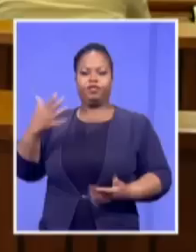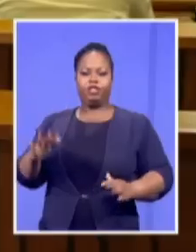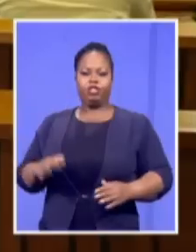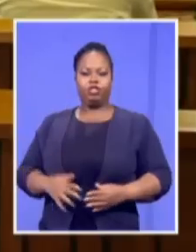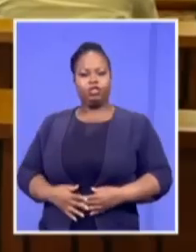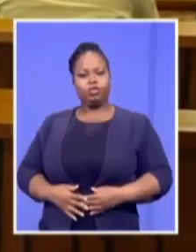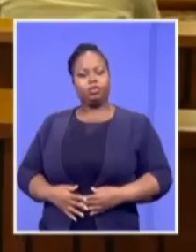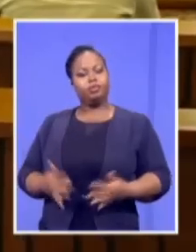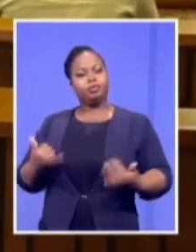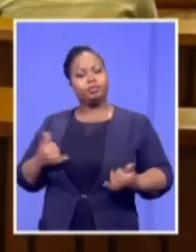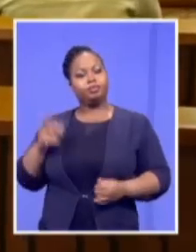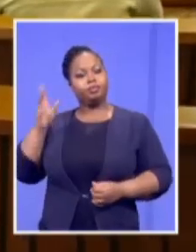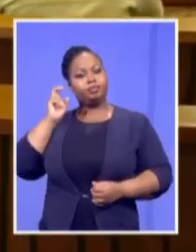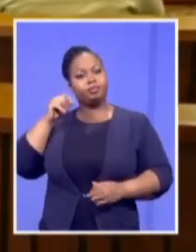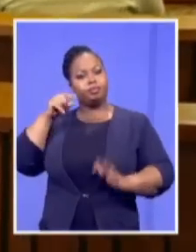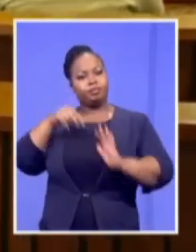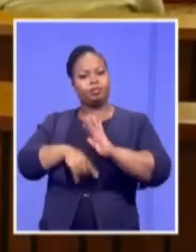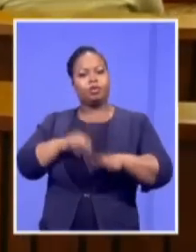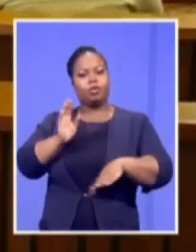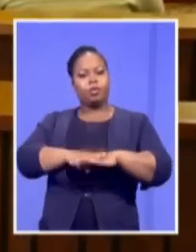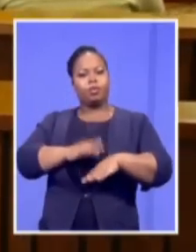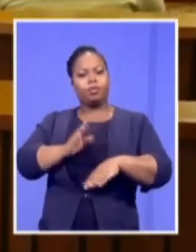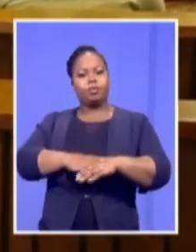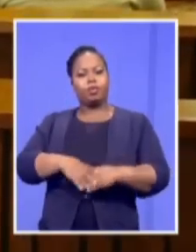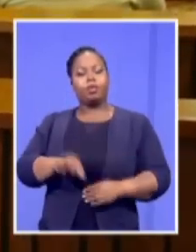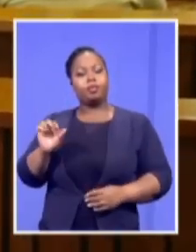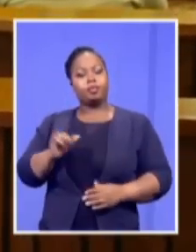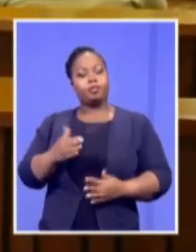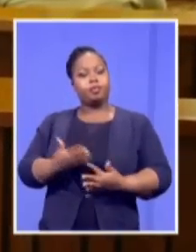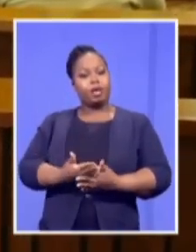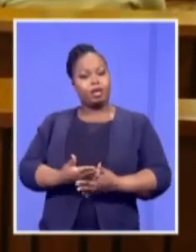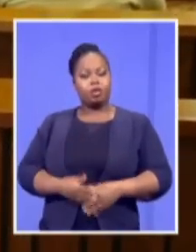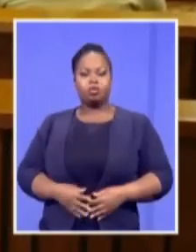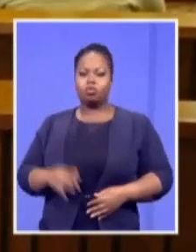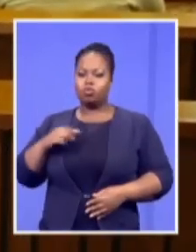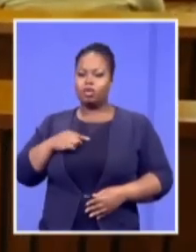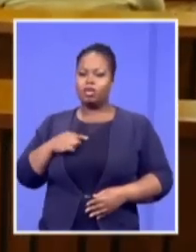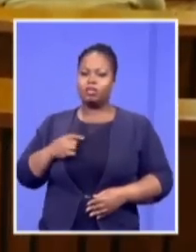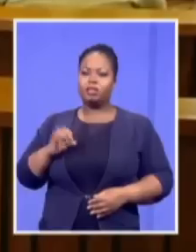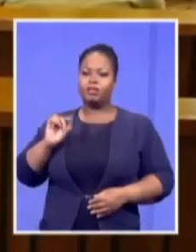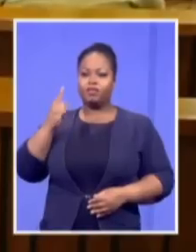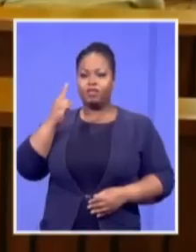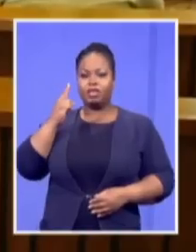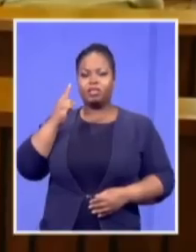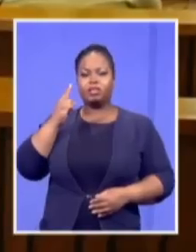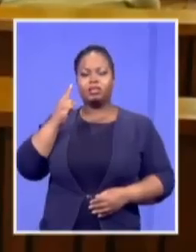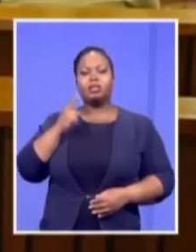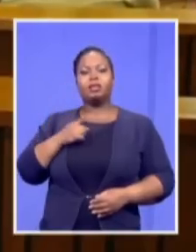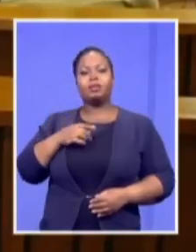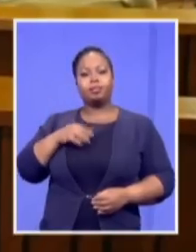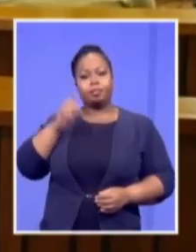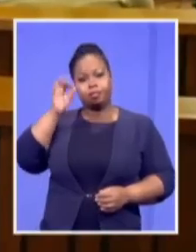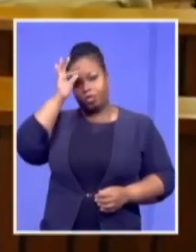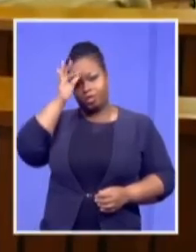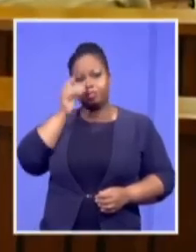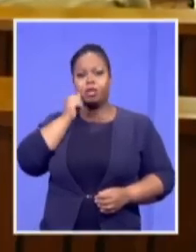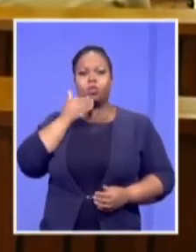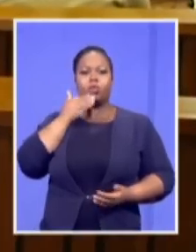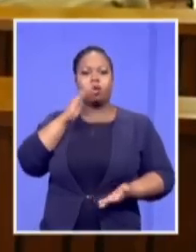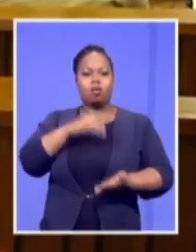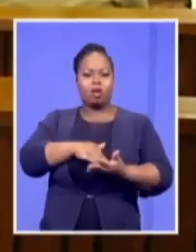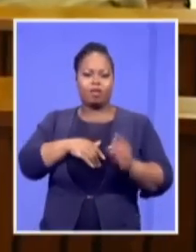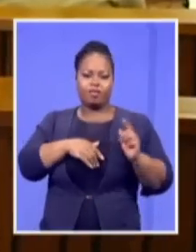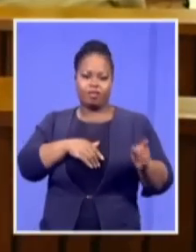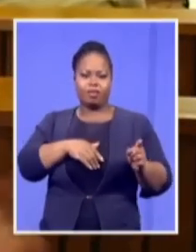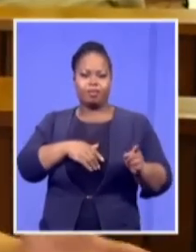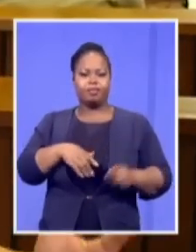going to hear a lot more testimony after this tea break, in that he was one of the first police officers to arrive at that scene. He also